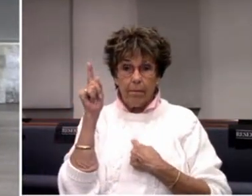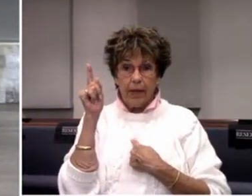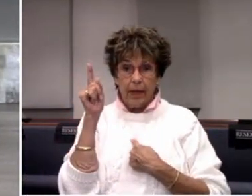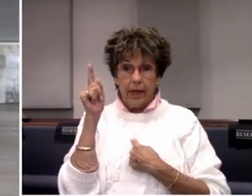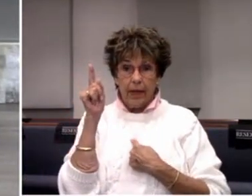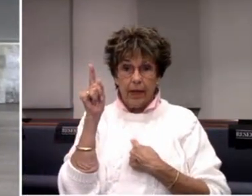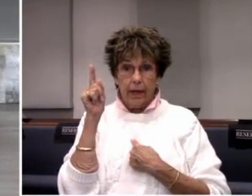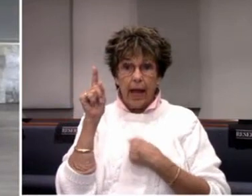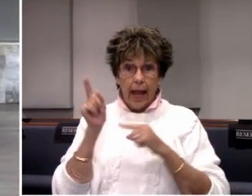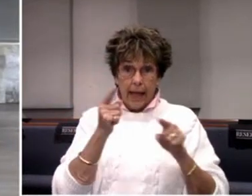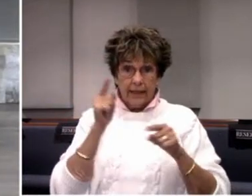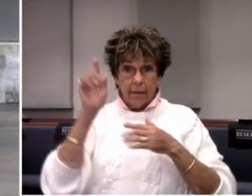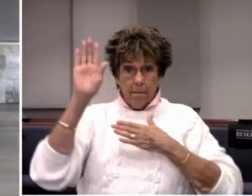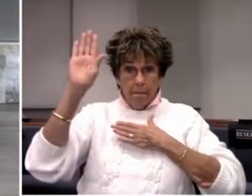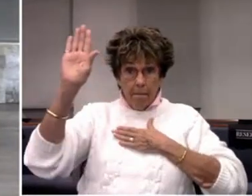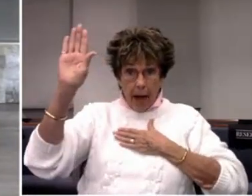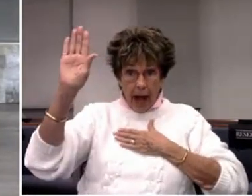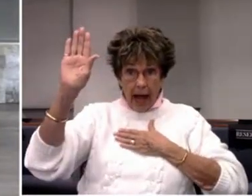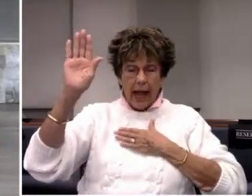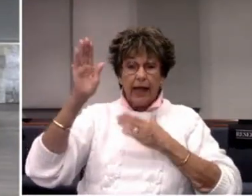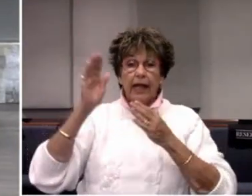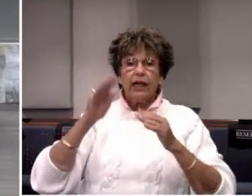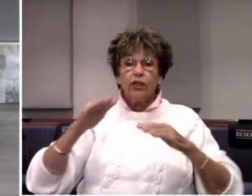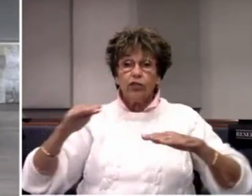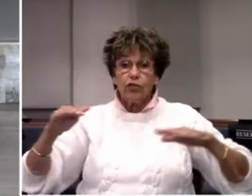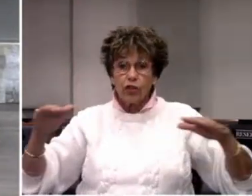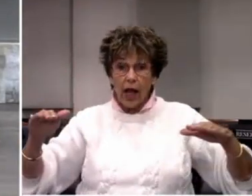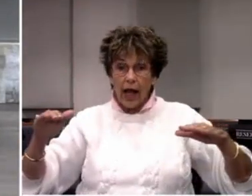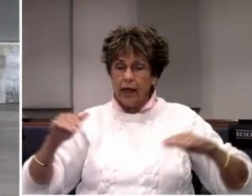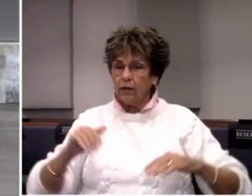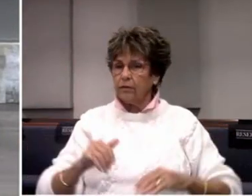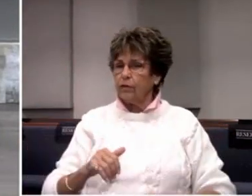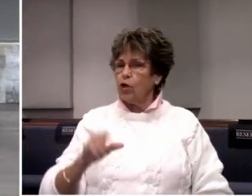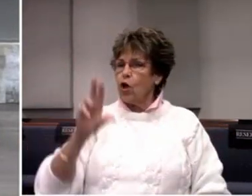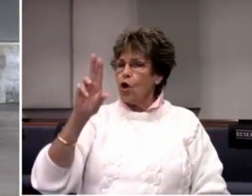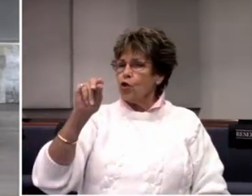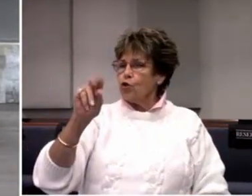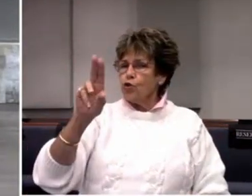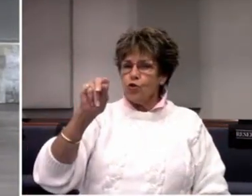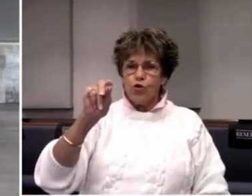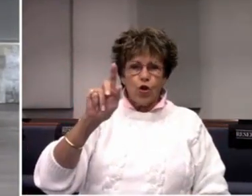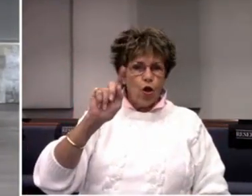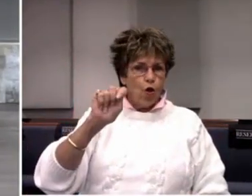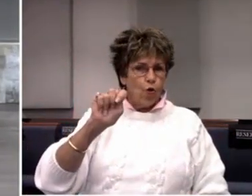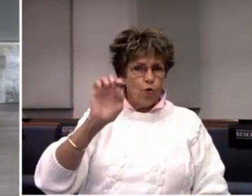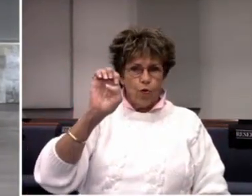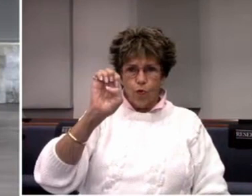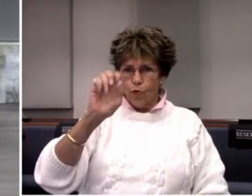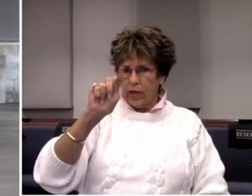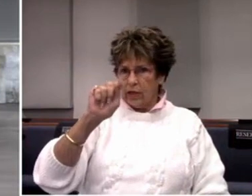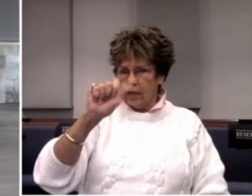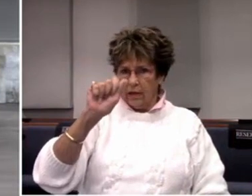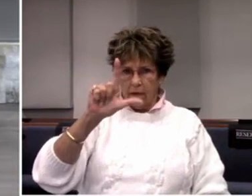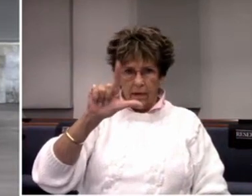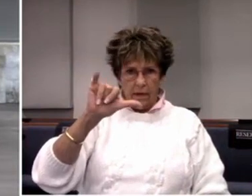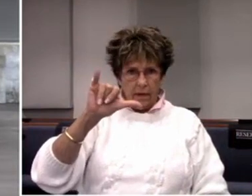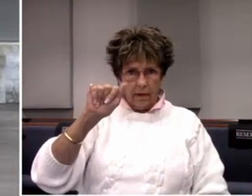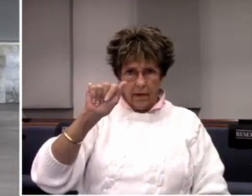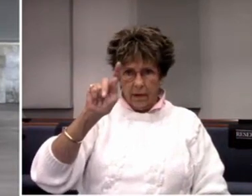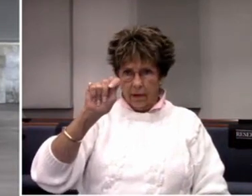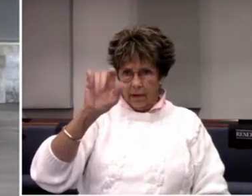my child, I don't need that retaliation. I need a